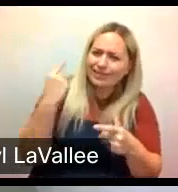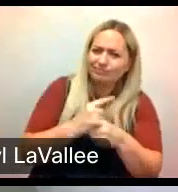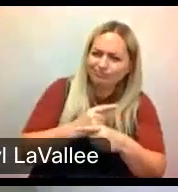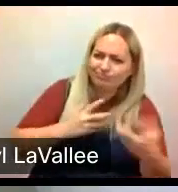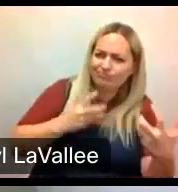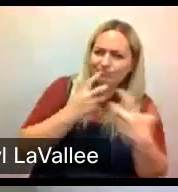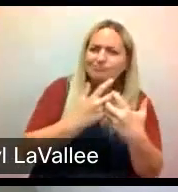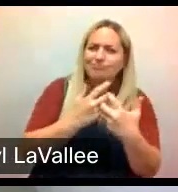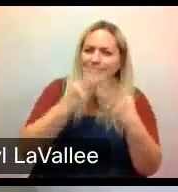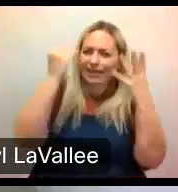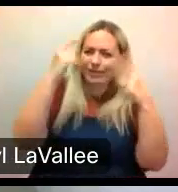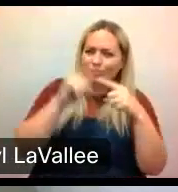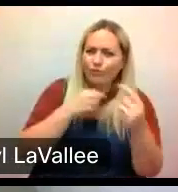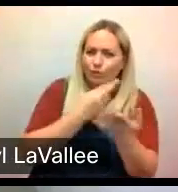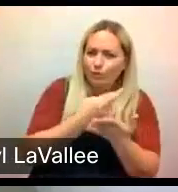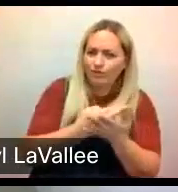of the source.